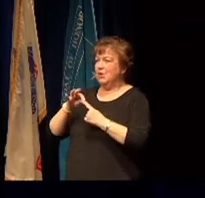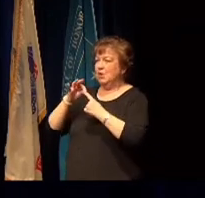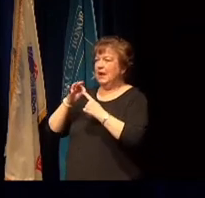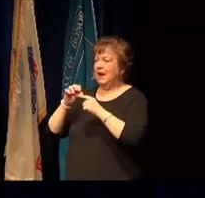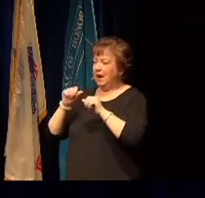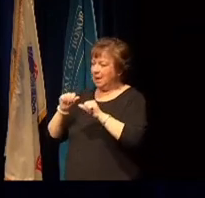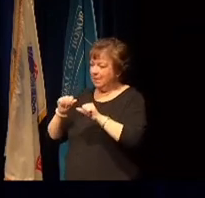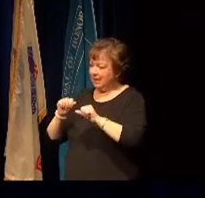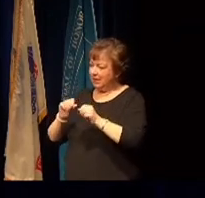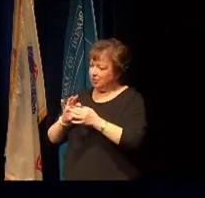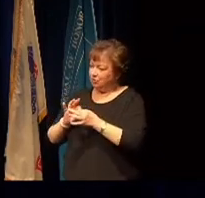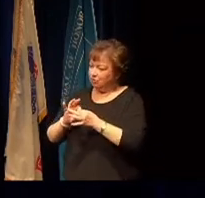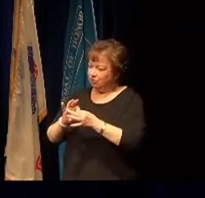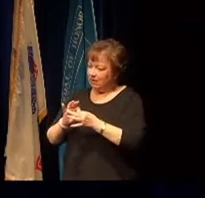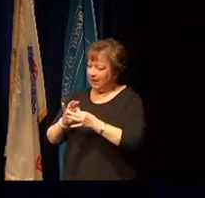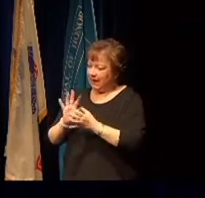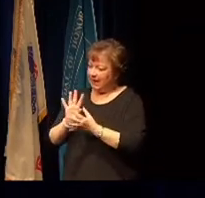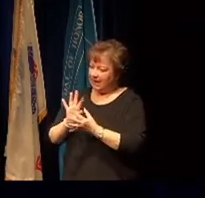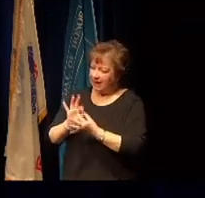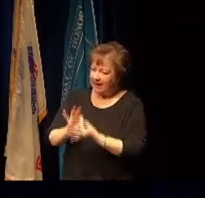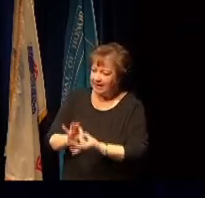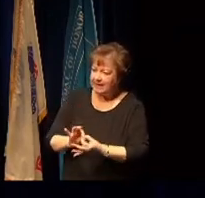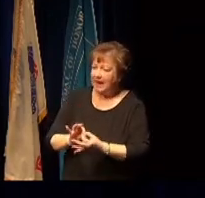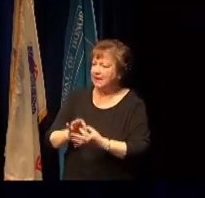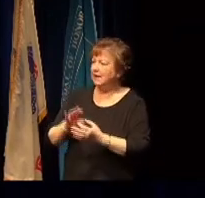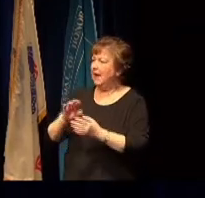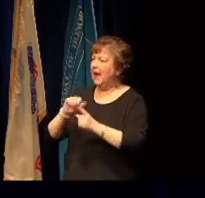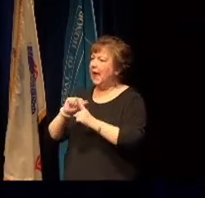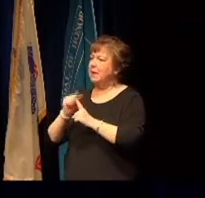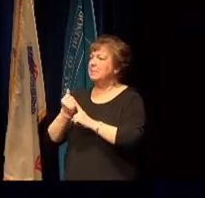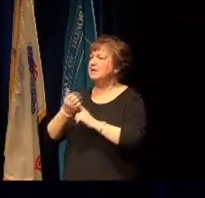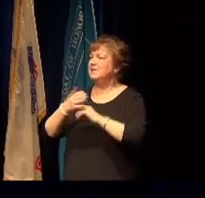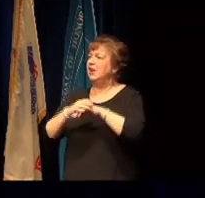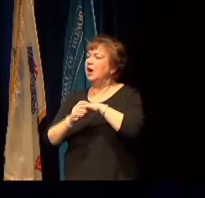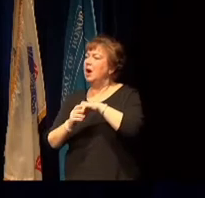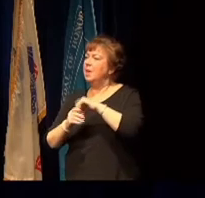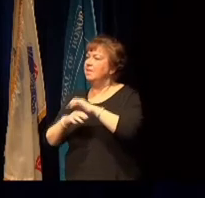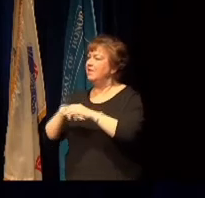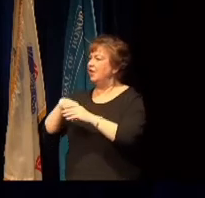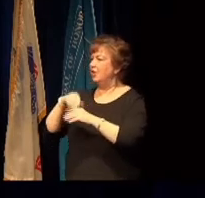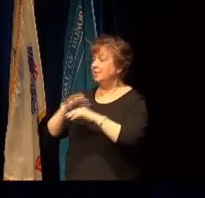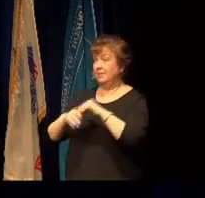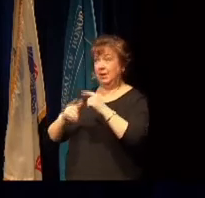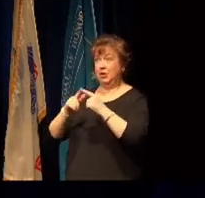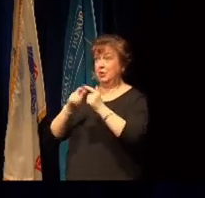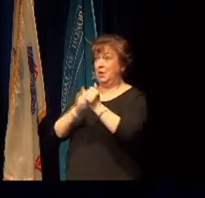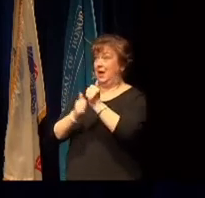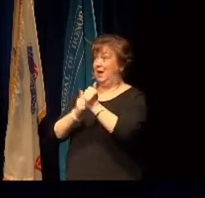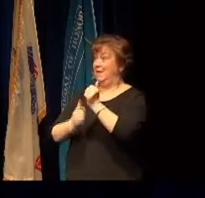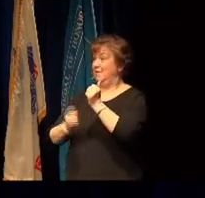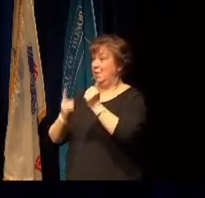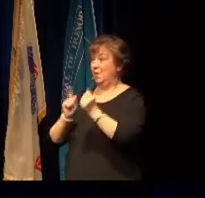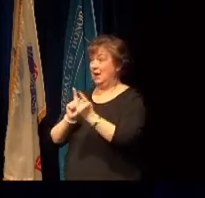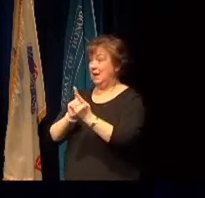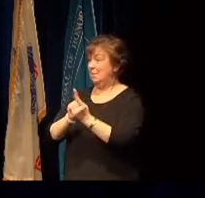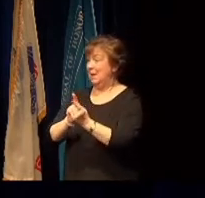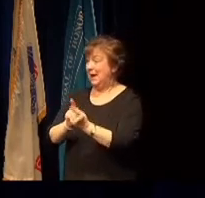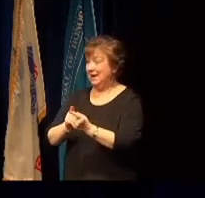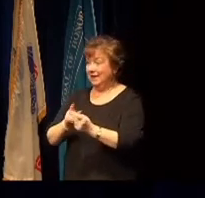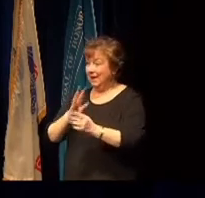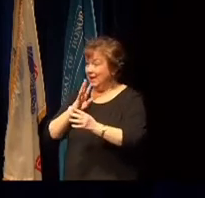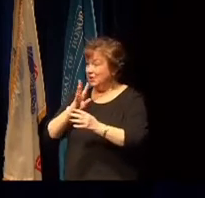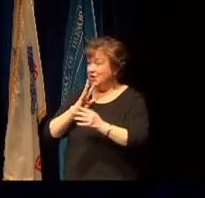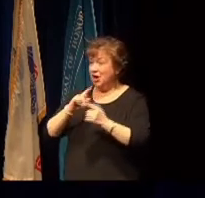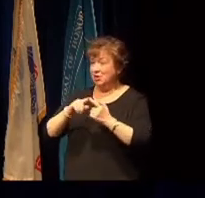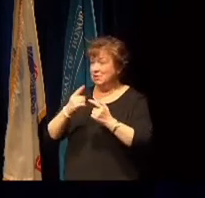and create an atmosphere of comfort with everyone he met. He would talk no differently to a parking lot attendant or to